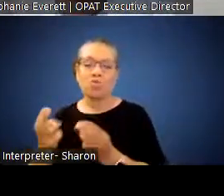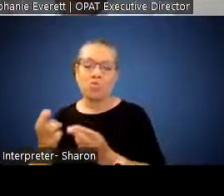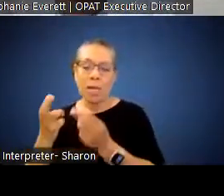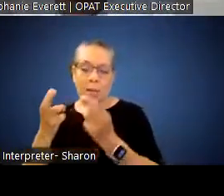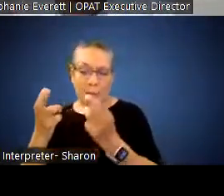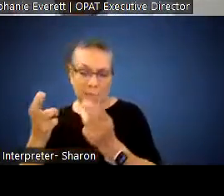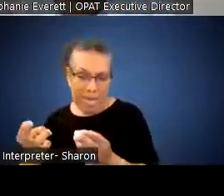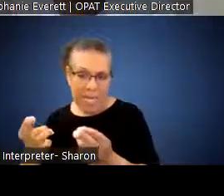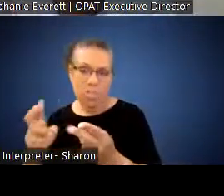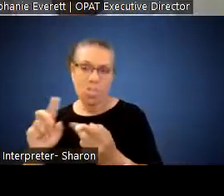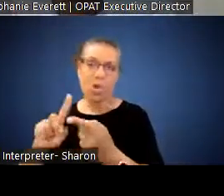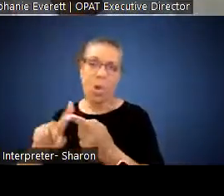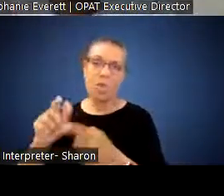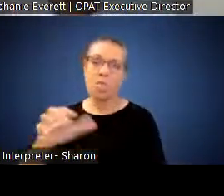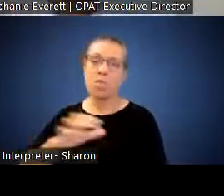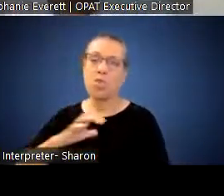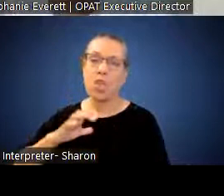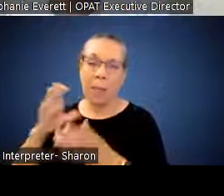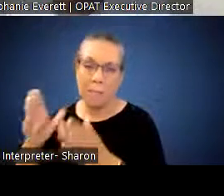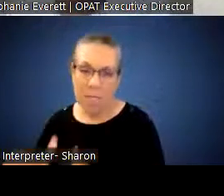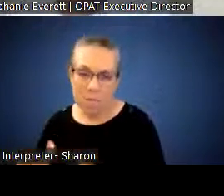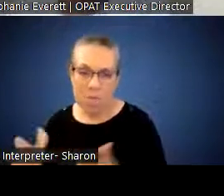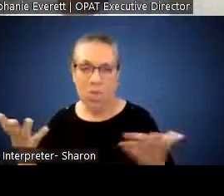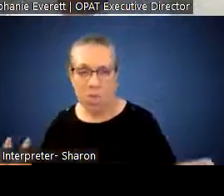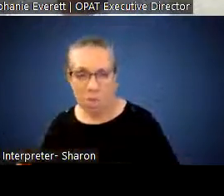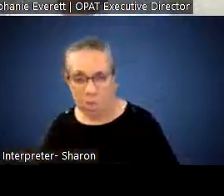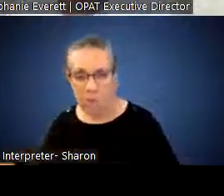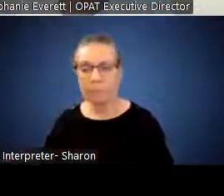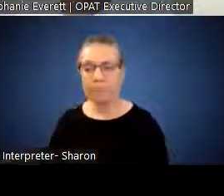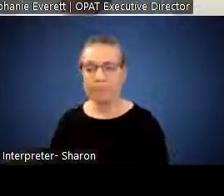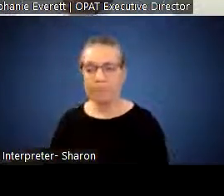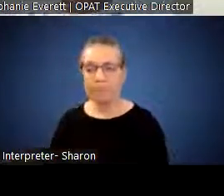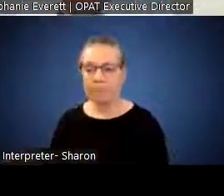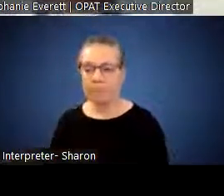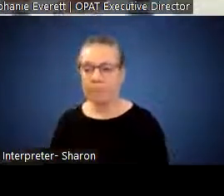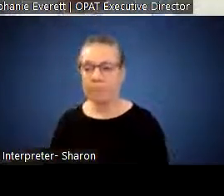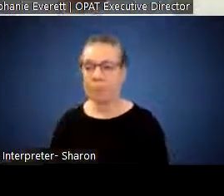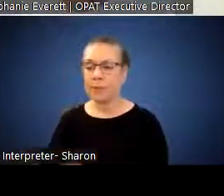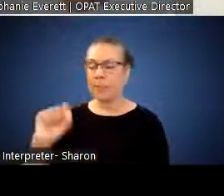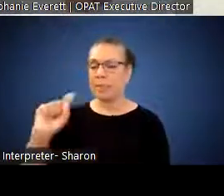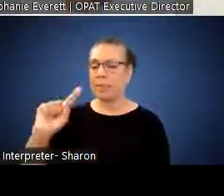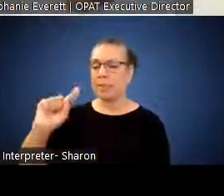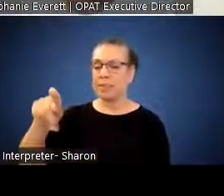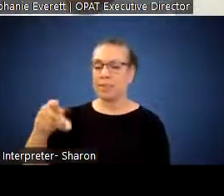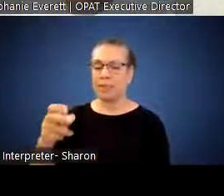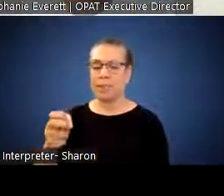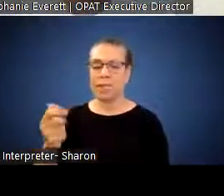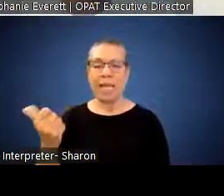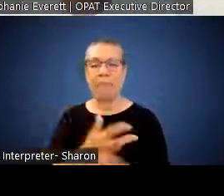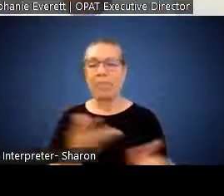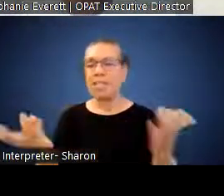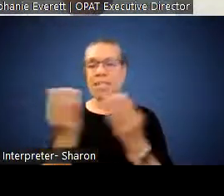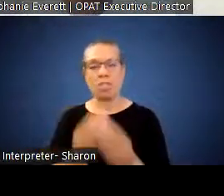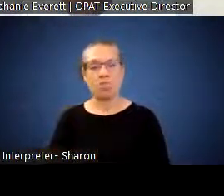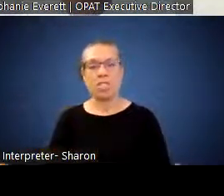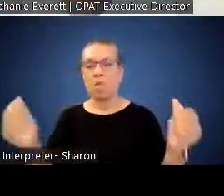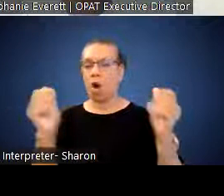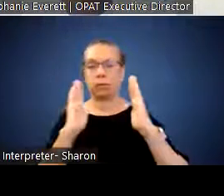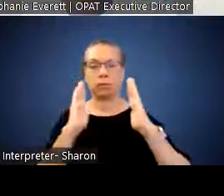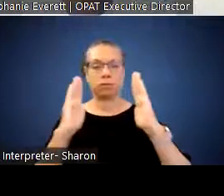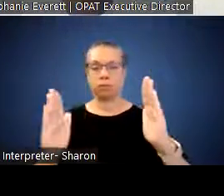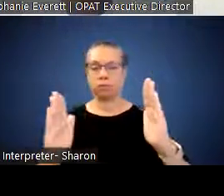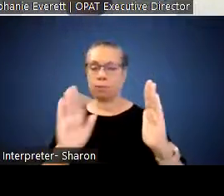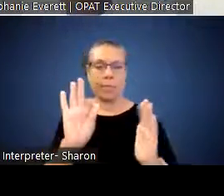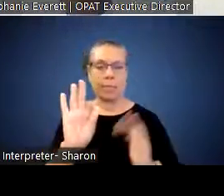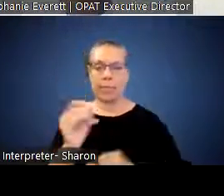commissioner. Yes, so the way the regulation is written is the whole thing is just resolved in that 90 days. And that's